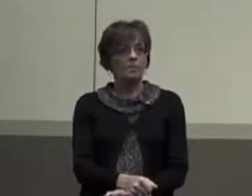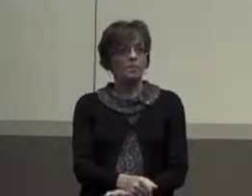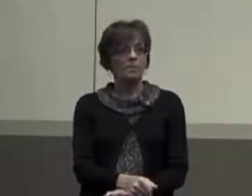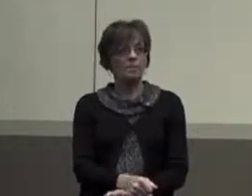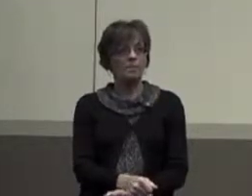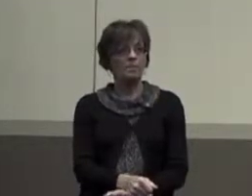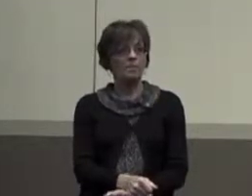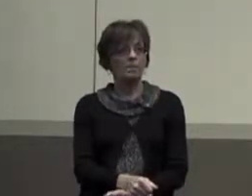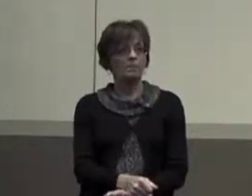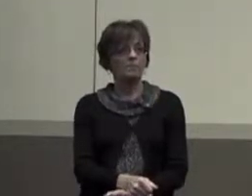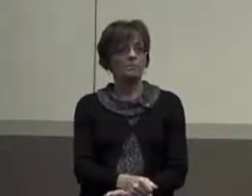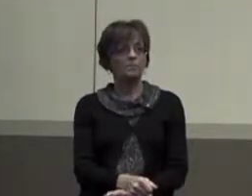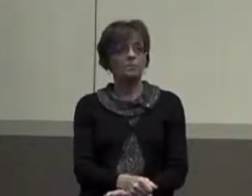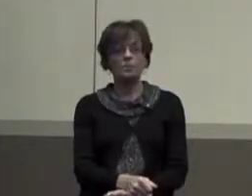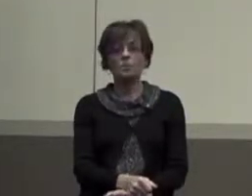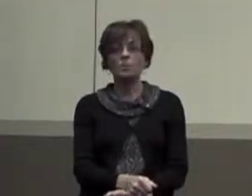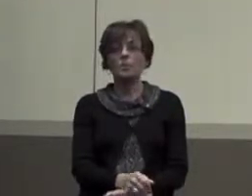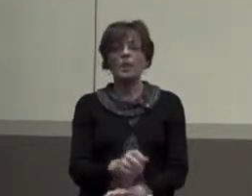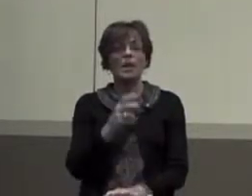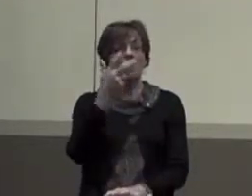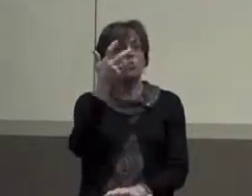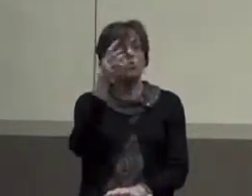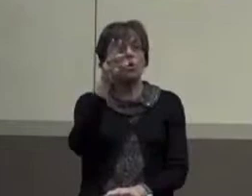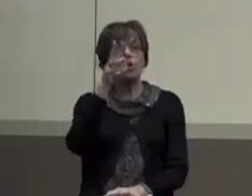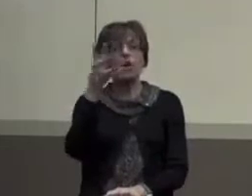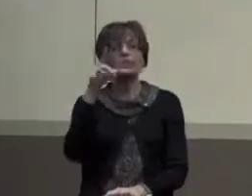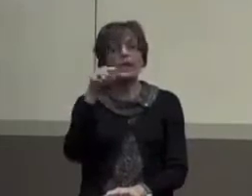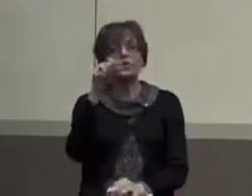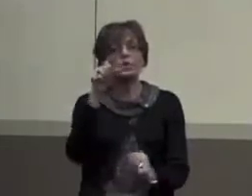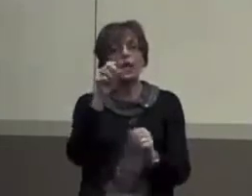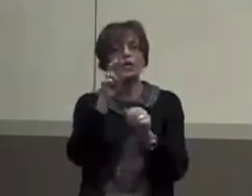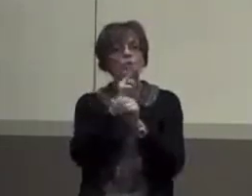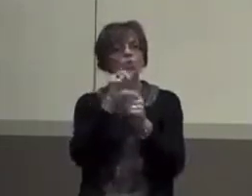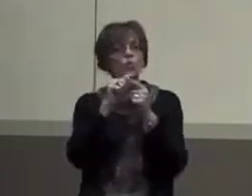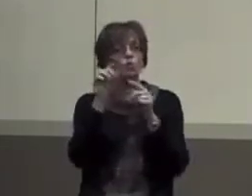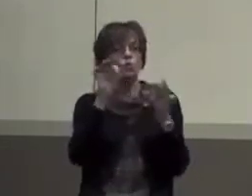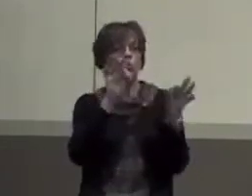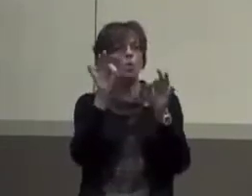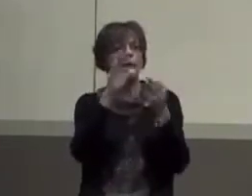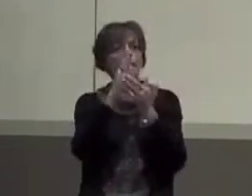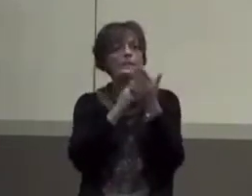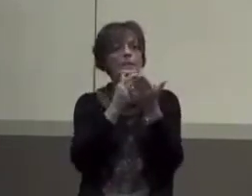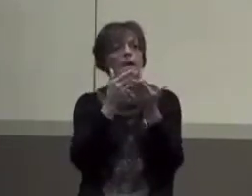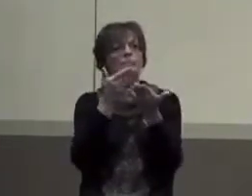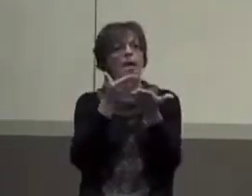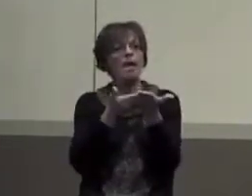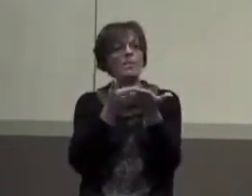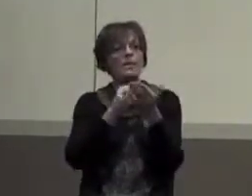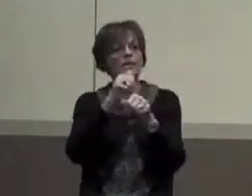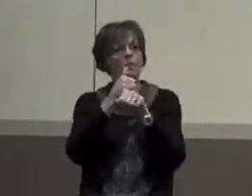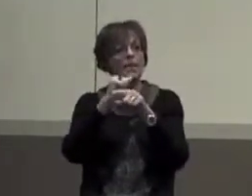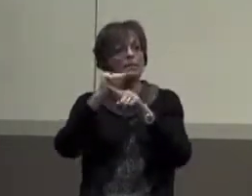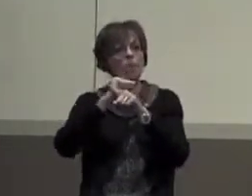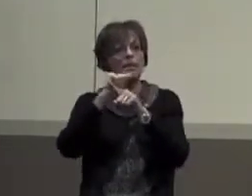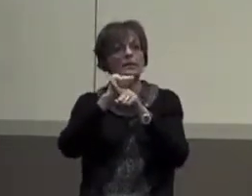So those are some 3 websites that you can use to locate some evidence-based practices and ideas.